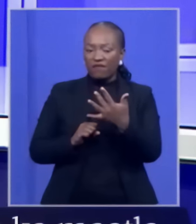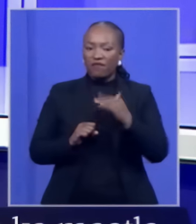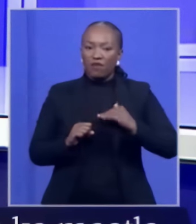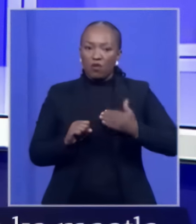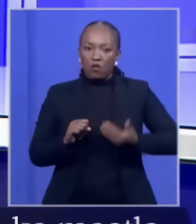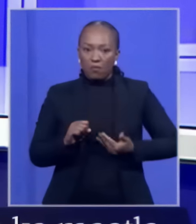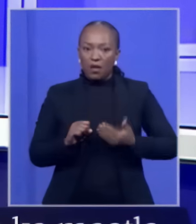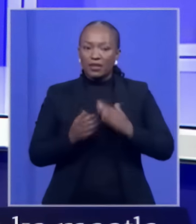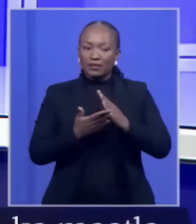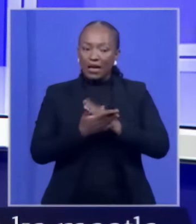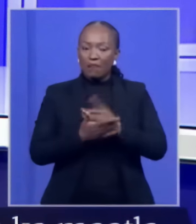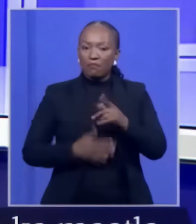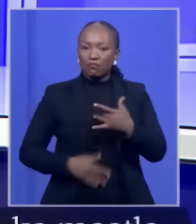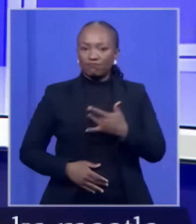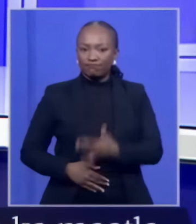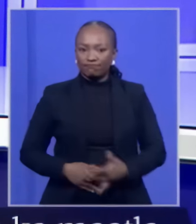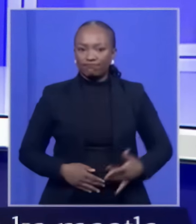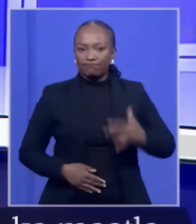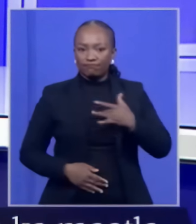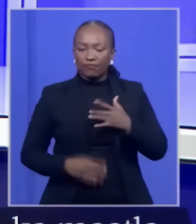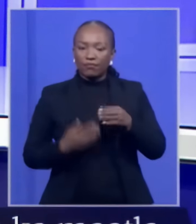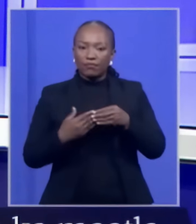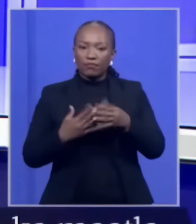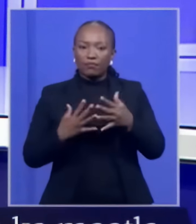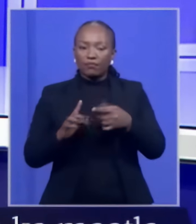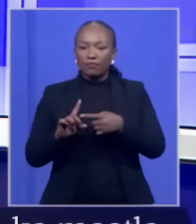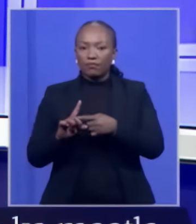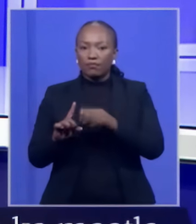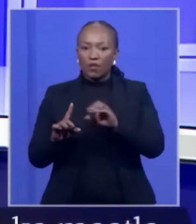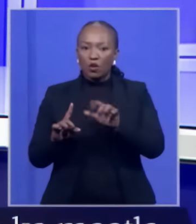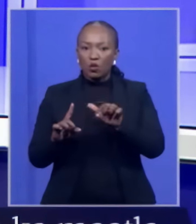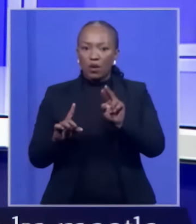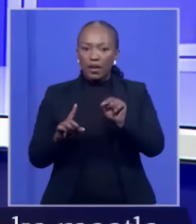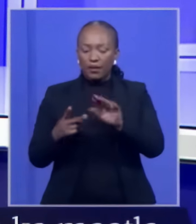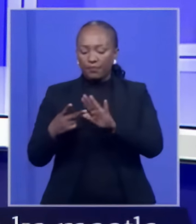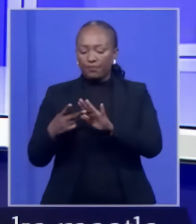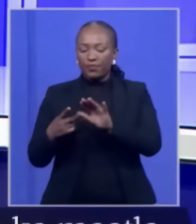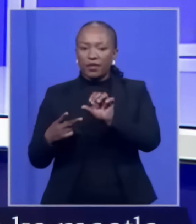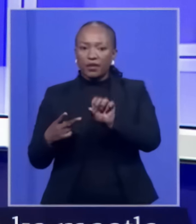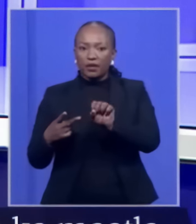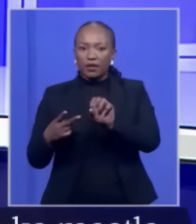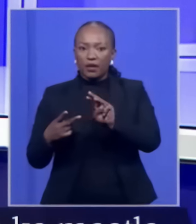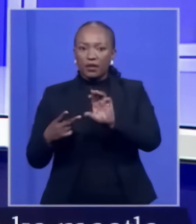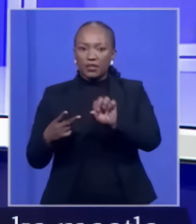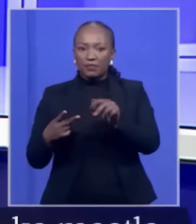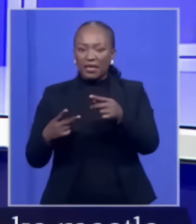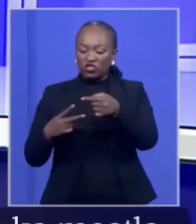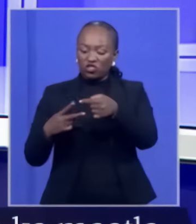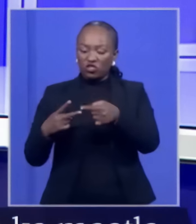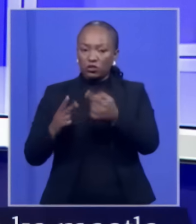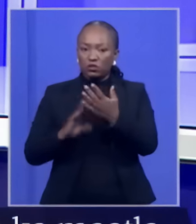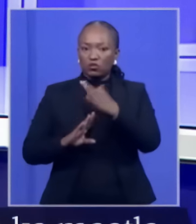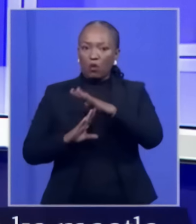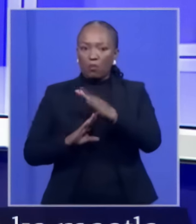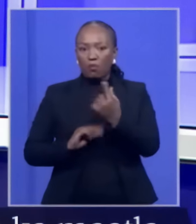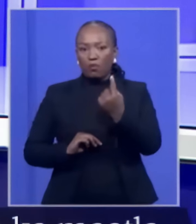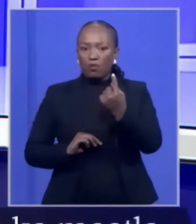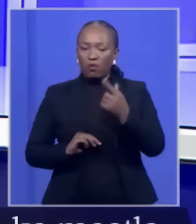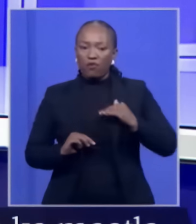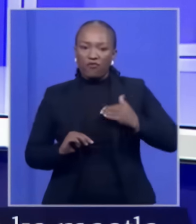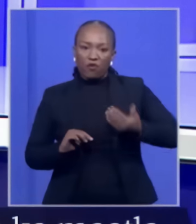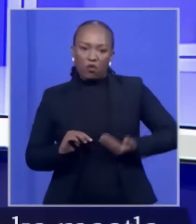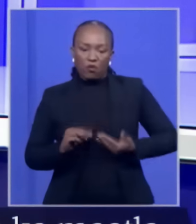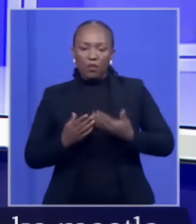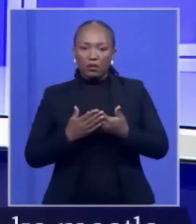dinkgwete. Moetapele wa yona Colleen McCulland ga mmogo le Smash Hadebe yo e le go maemong a pele ba re dipapadi tša basadi di